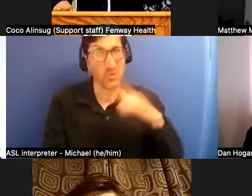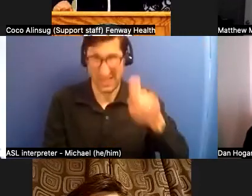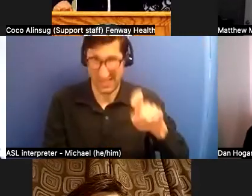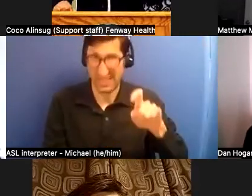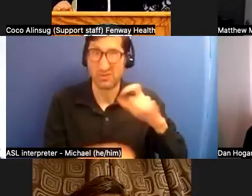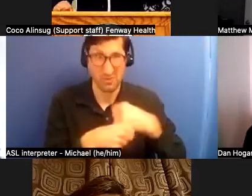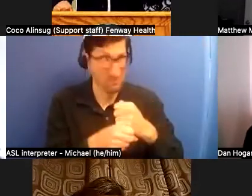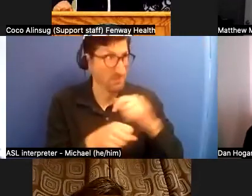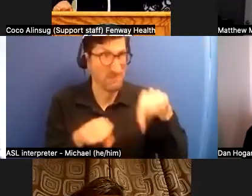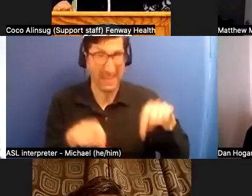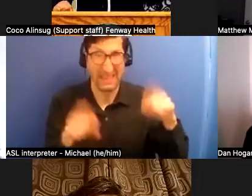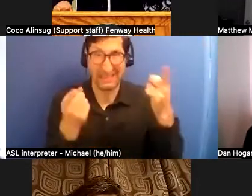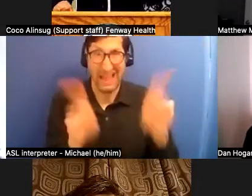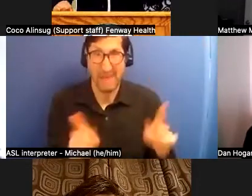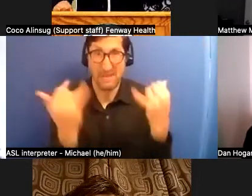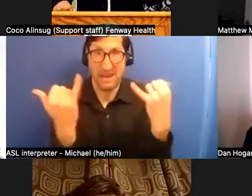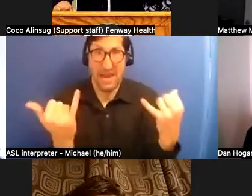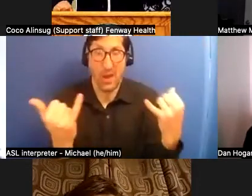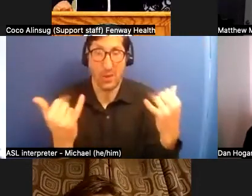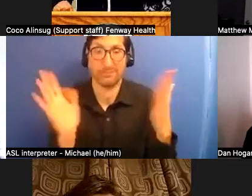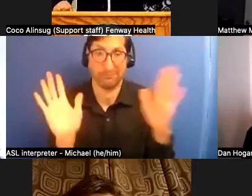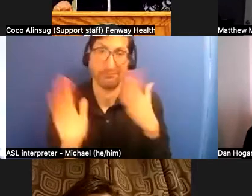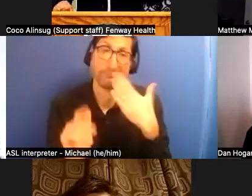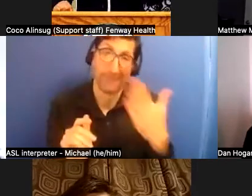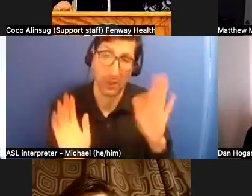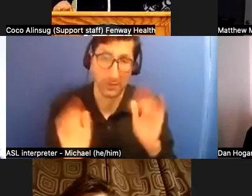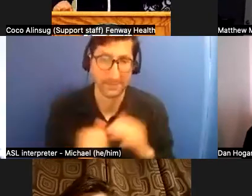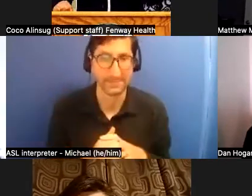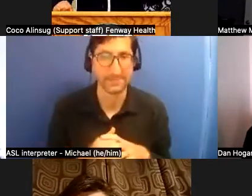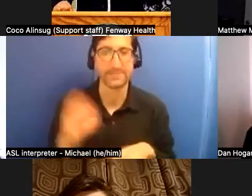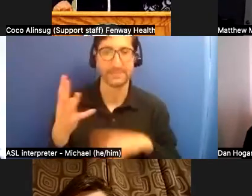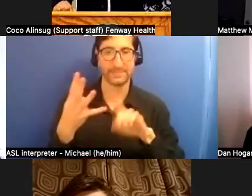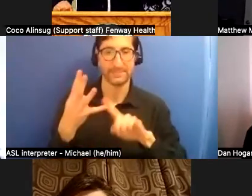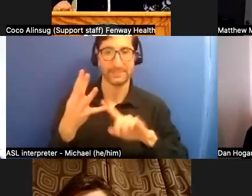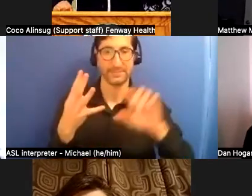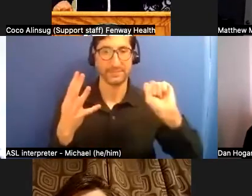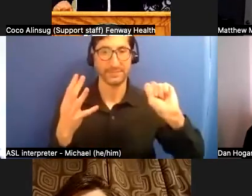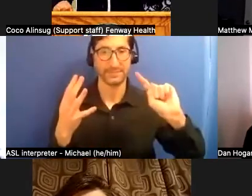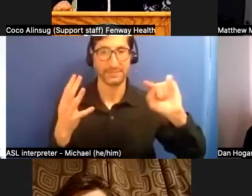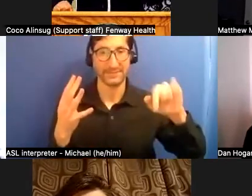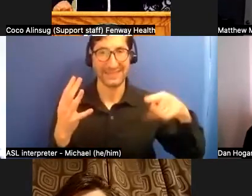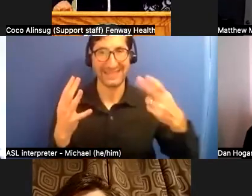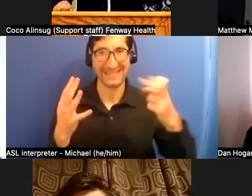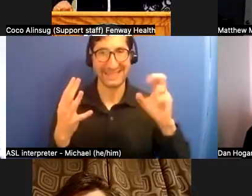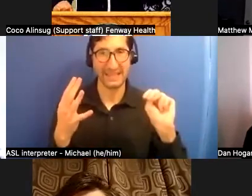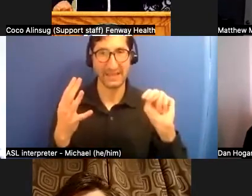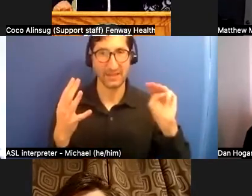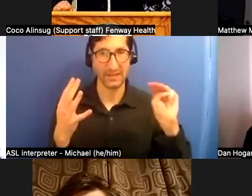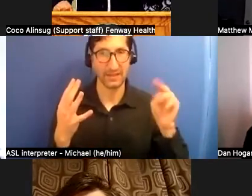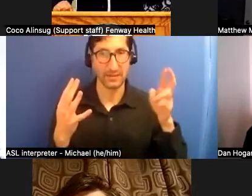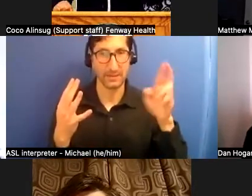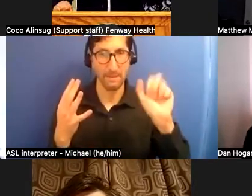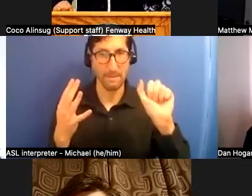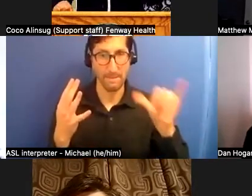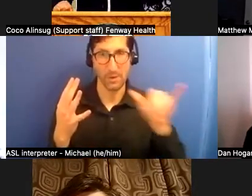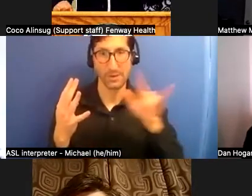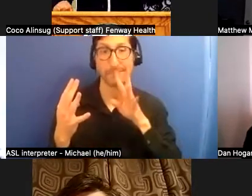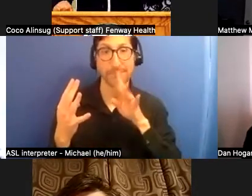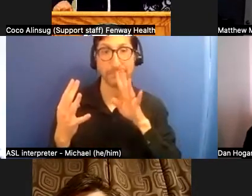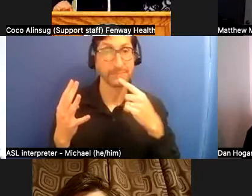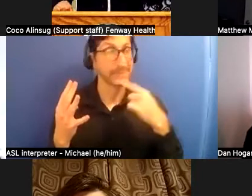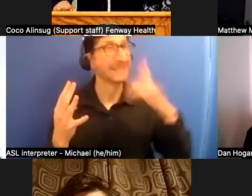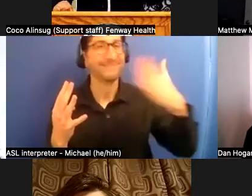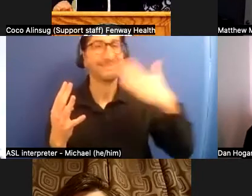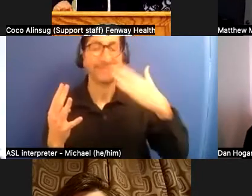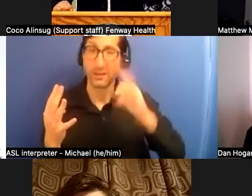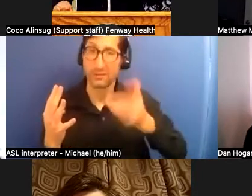you. Thanks, Stephen. Stephen Murray. Hi, good evening, everyone. Thanks for having me. And thanks to my fellow panelists